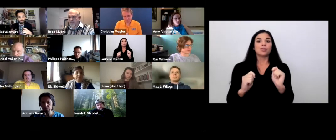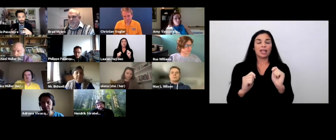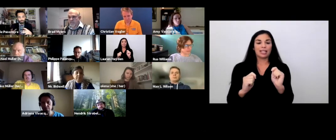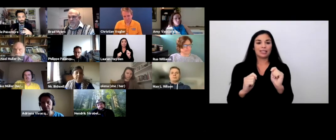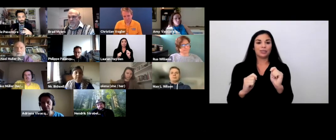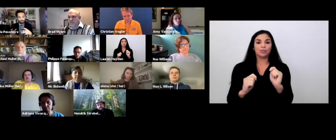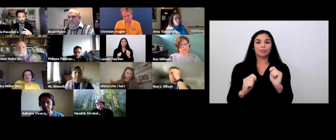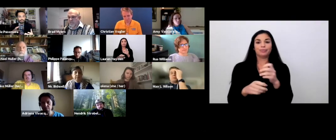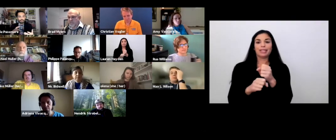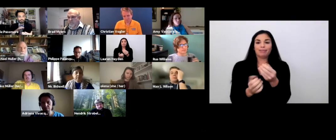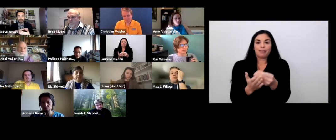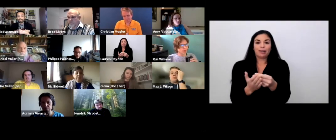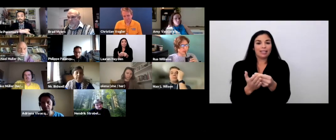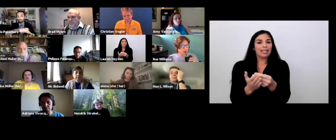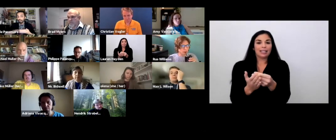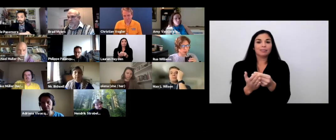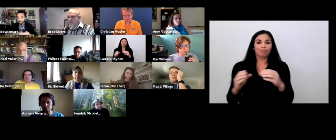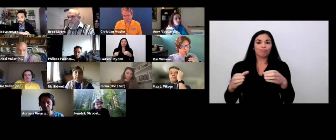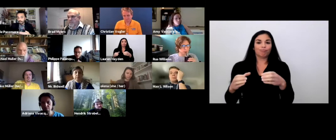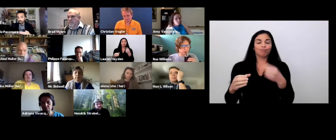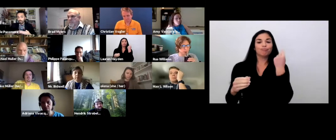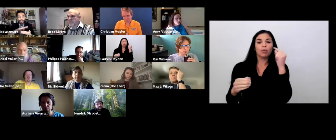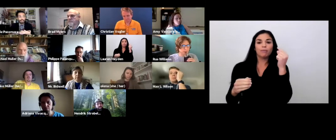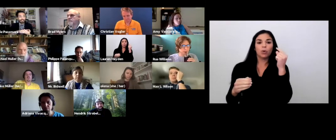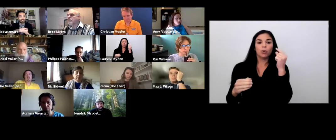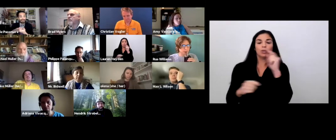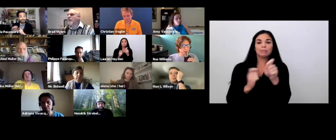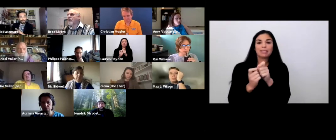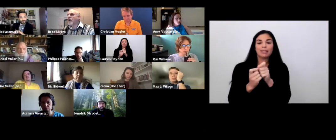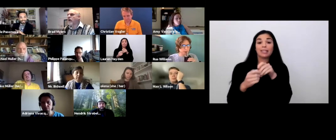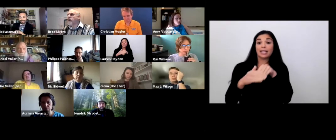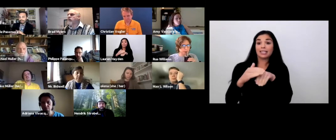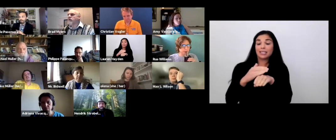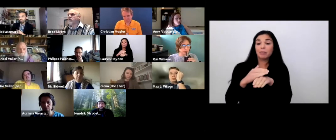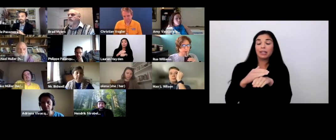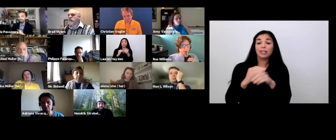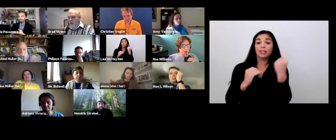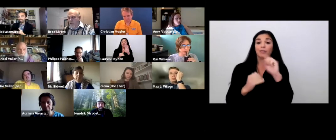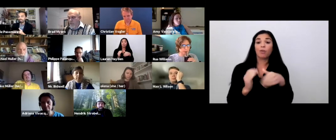example, or whether it's like accessibility for any SIGCHI conference